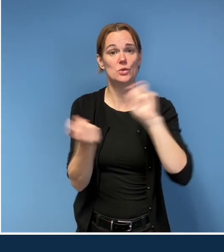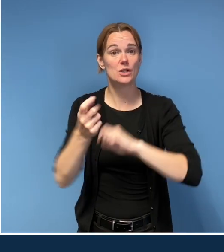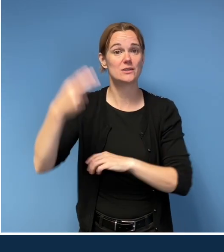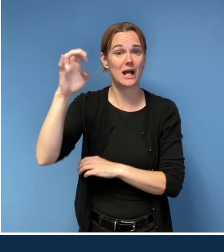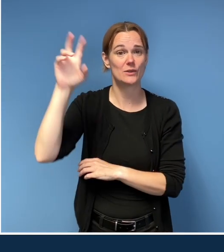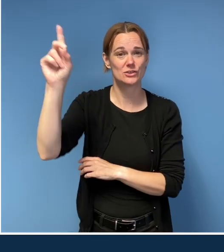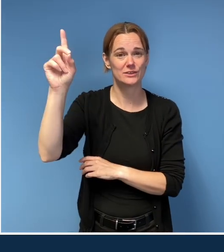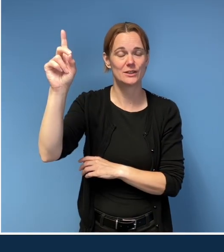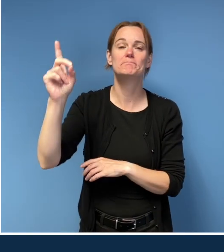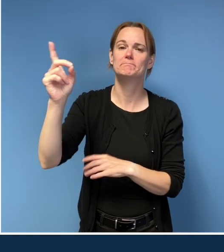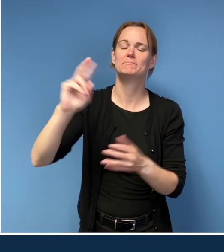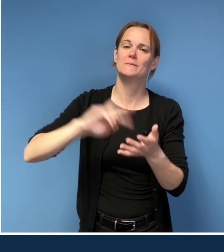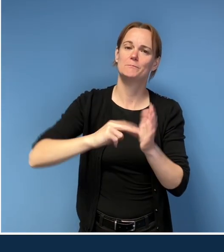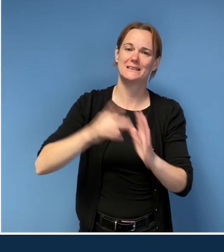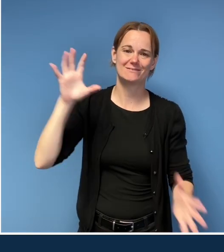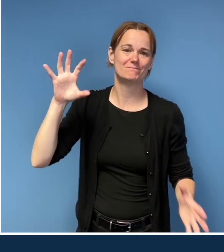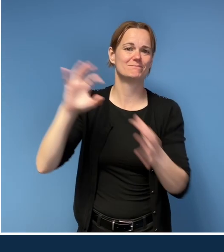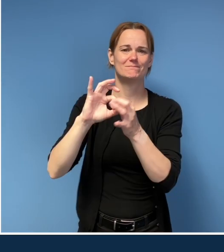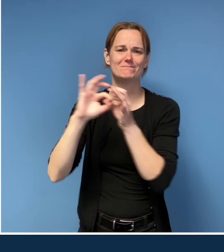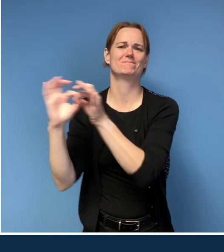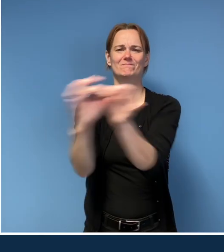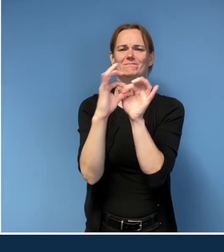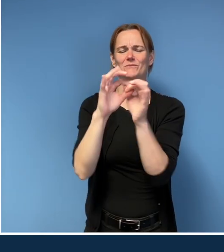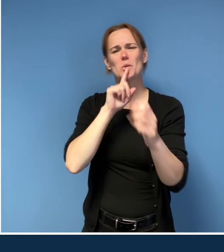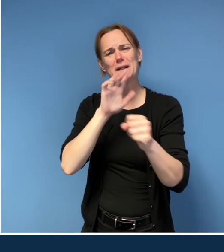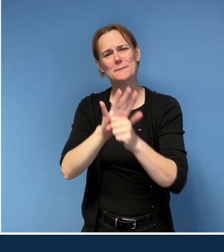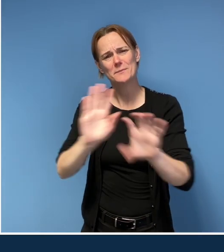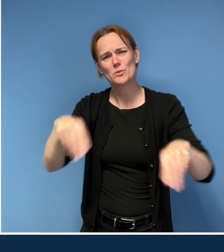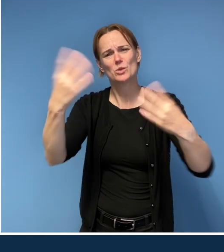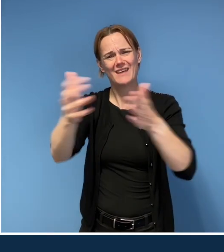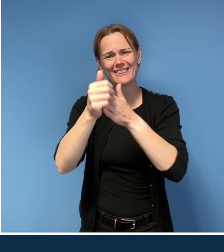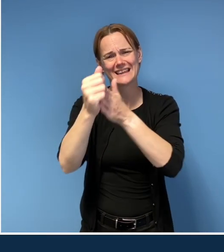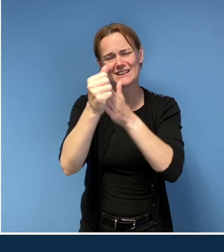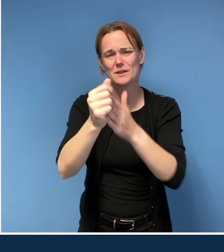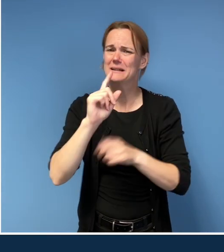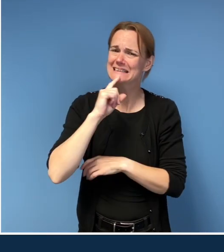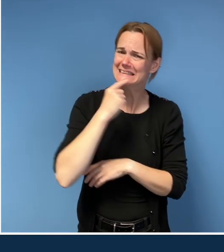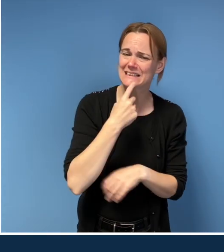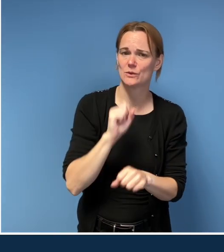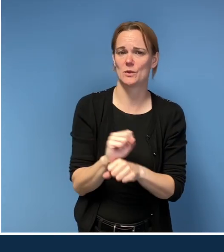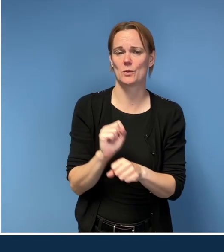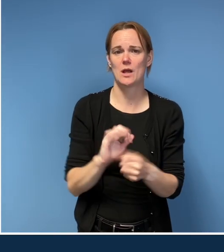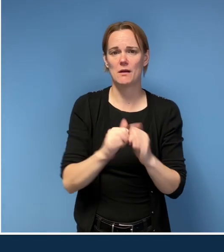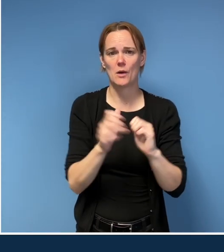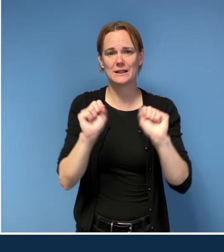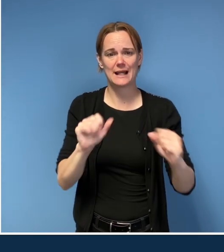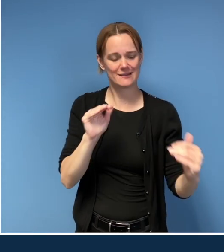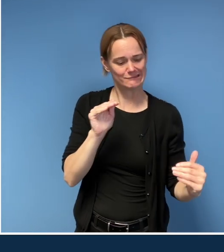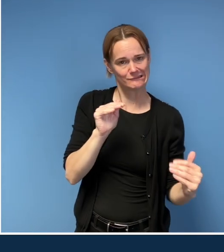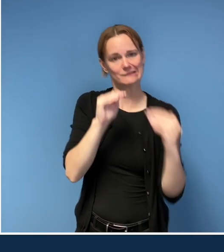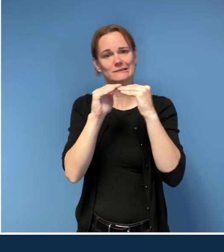really shows our commitment to leadership, our commitment to action, and how serious we are taking this work to address inequities here at